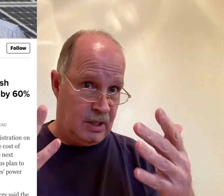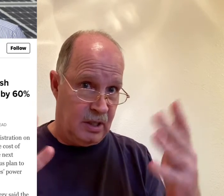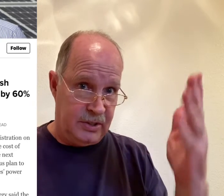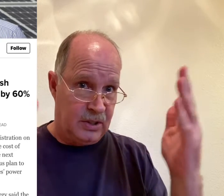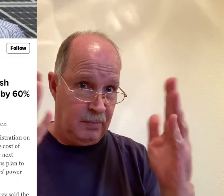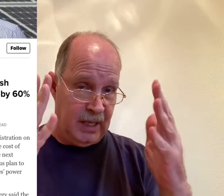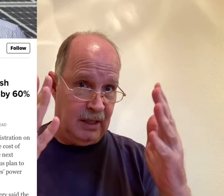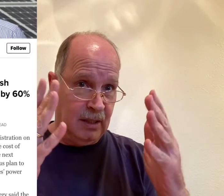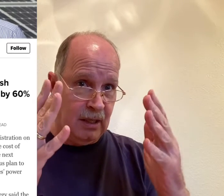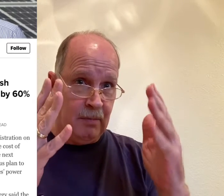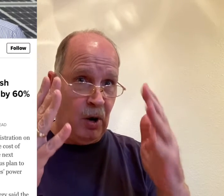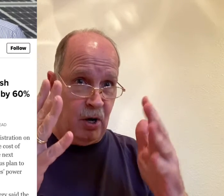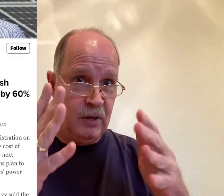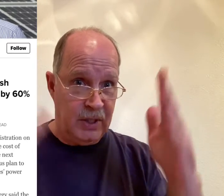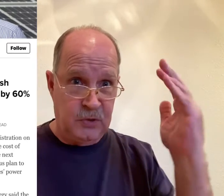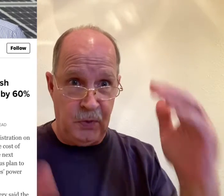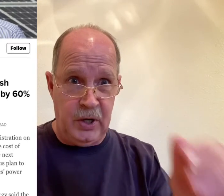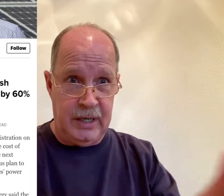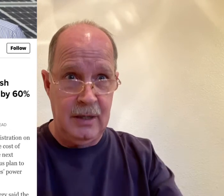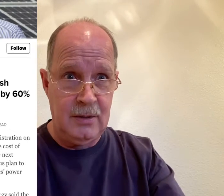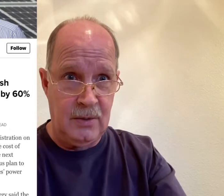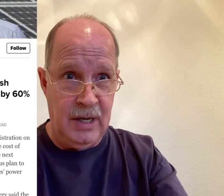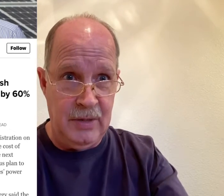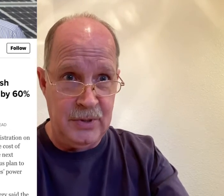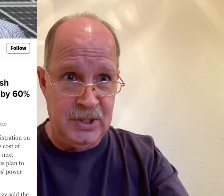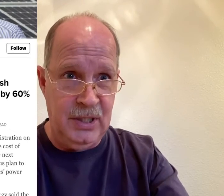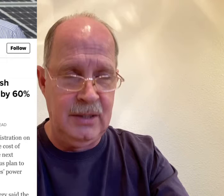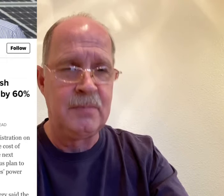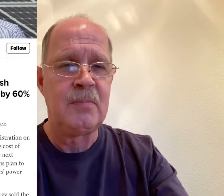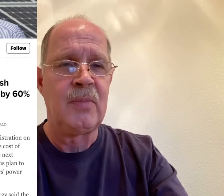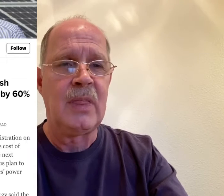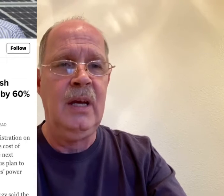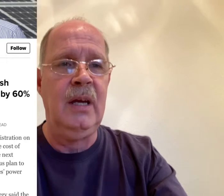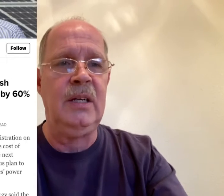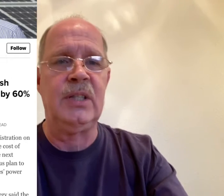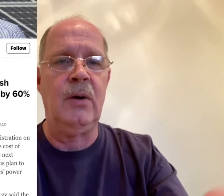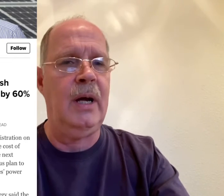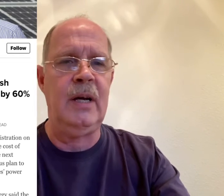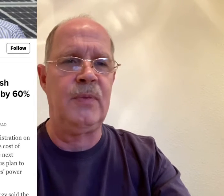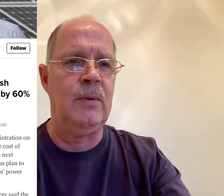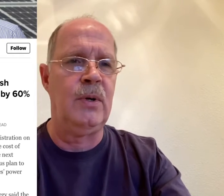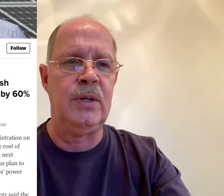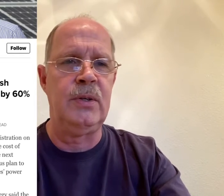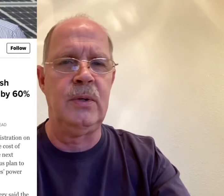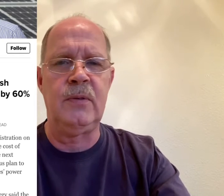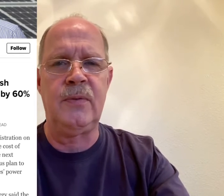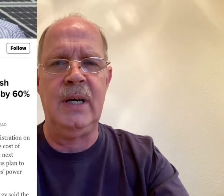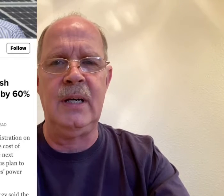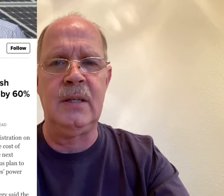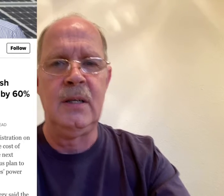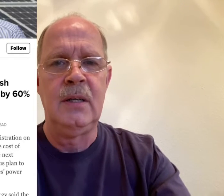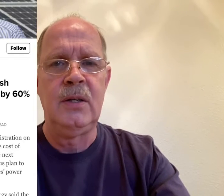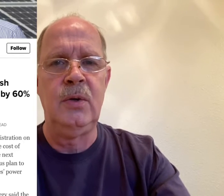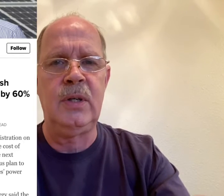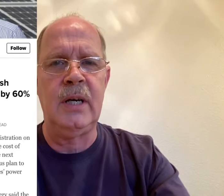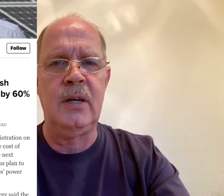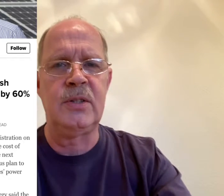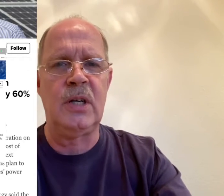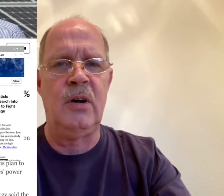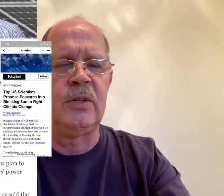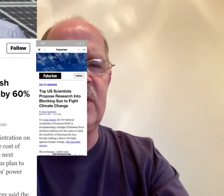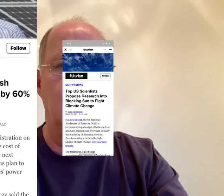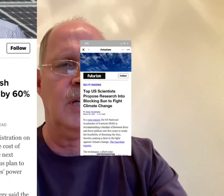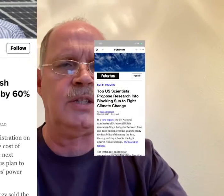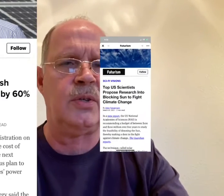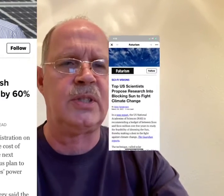energy costs, the main part of it's free, right? The sun. And so, hey, if they want to do it, fine. Who cares?